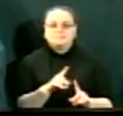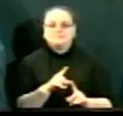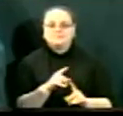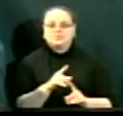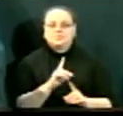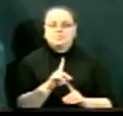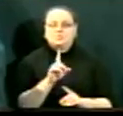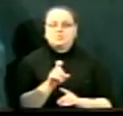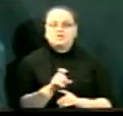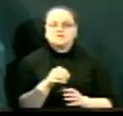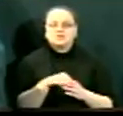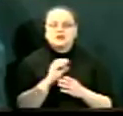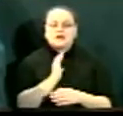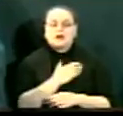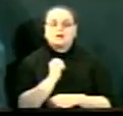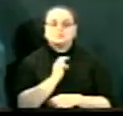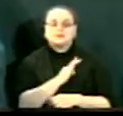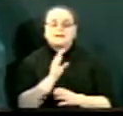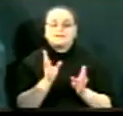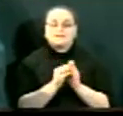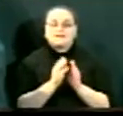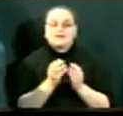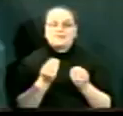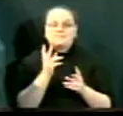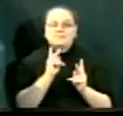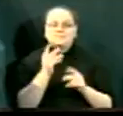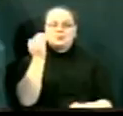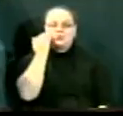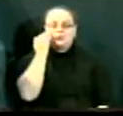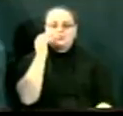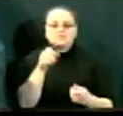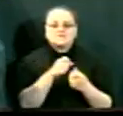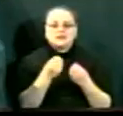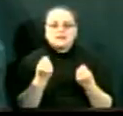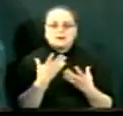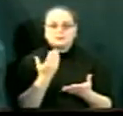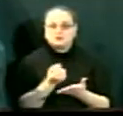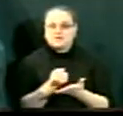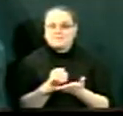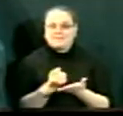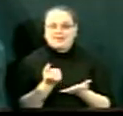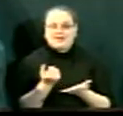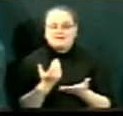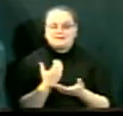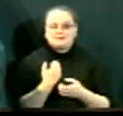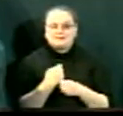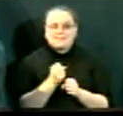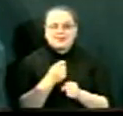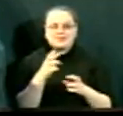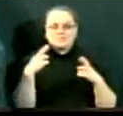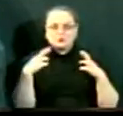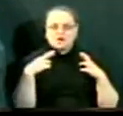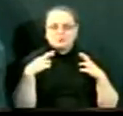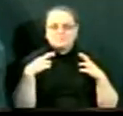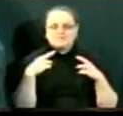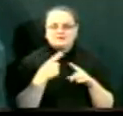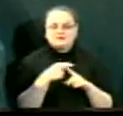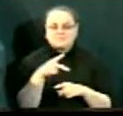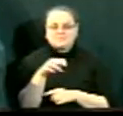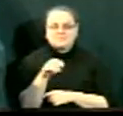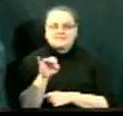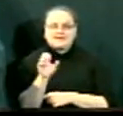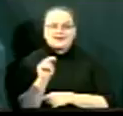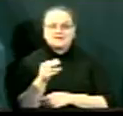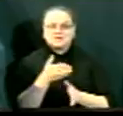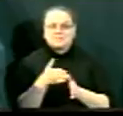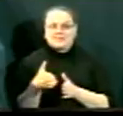we ask this in our staff meetings, how many people know exactly how much you're going to make in retirement from the pension plan or the hybrid